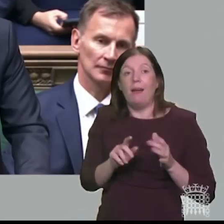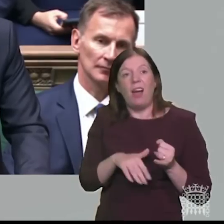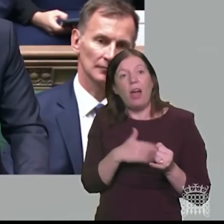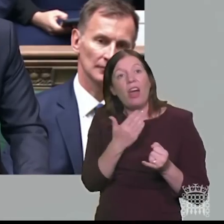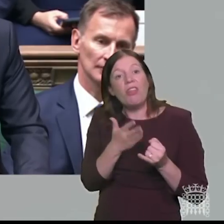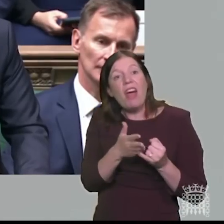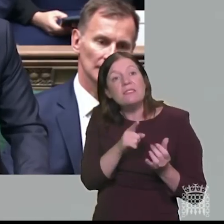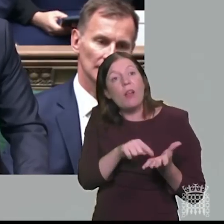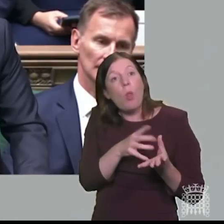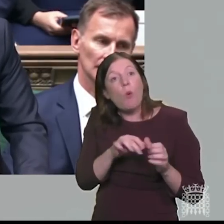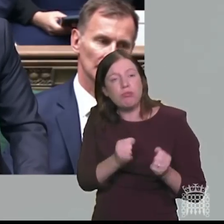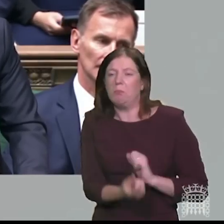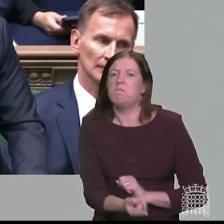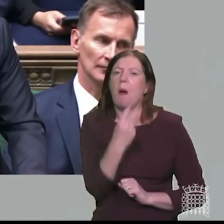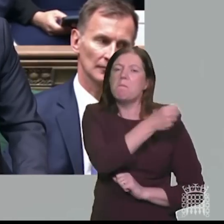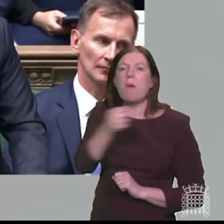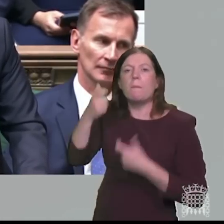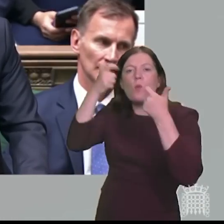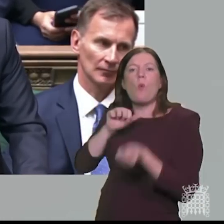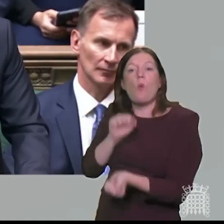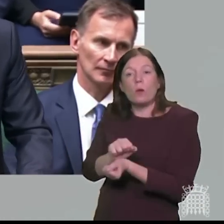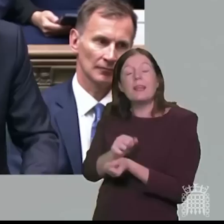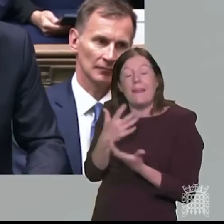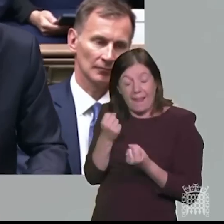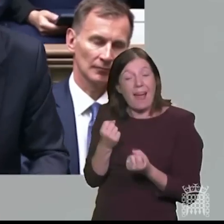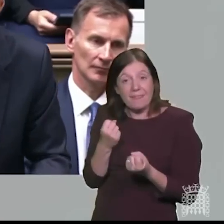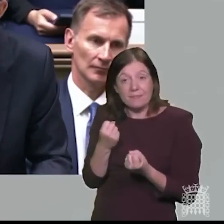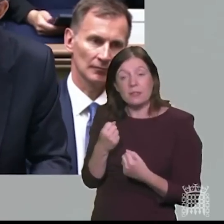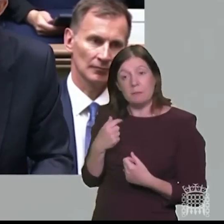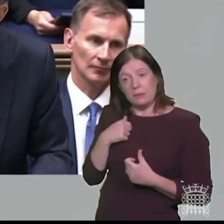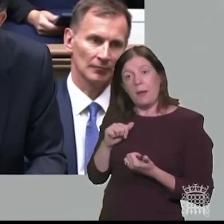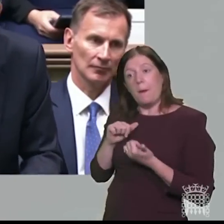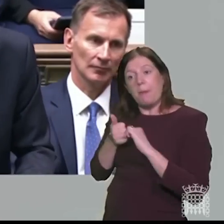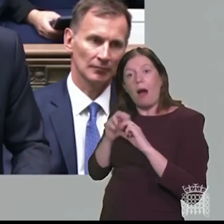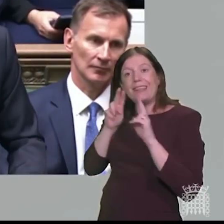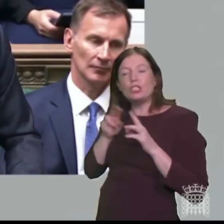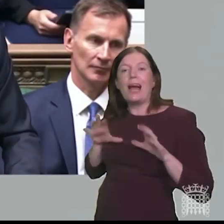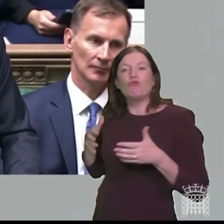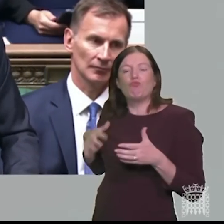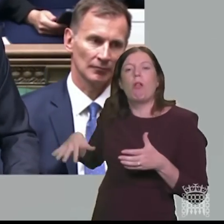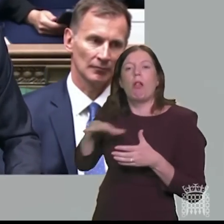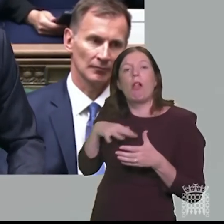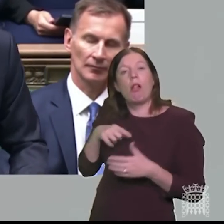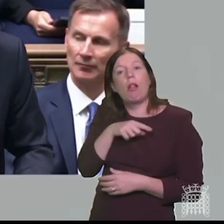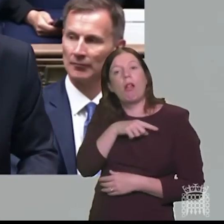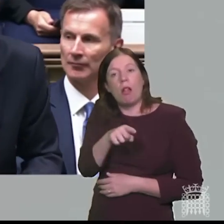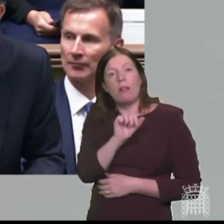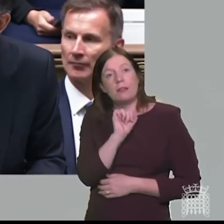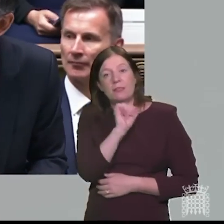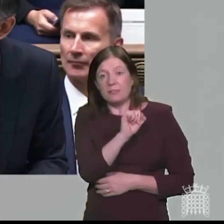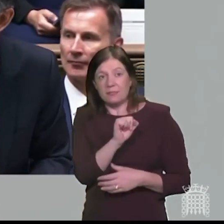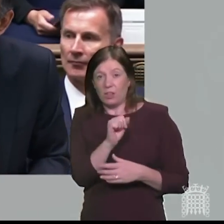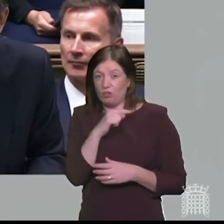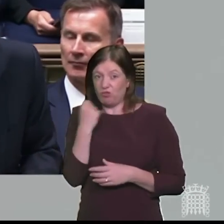international law. But I also reassure him that we are working very closely with our partners to counter the malign use of such proxies